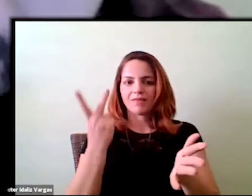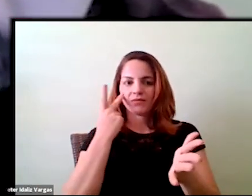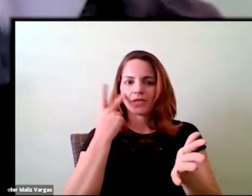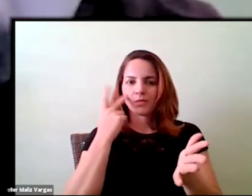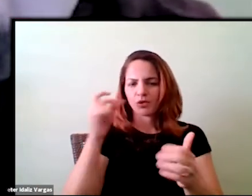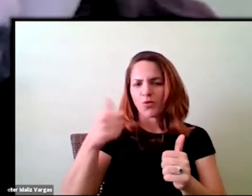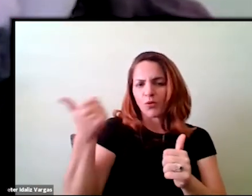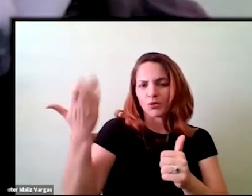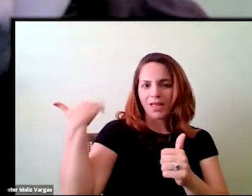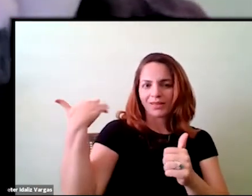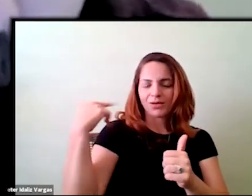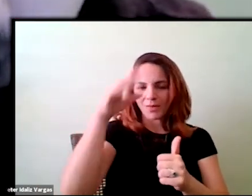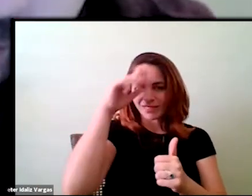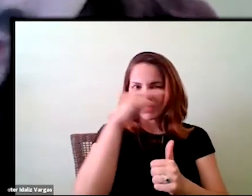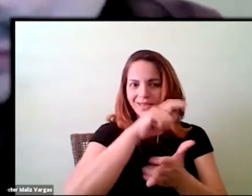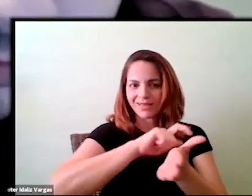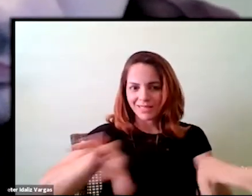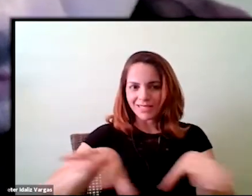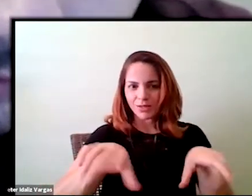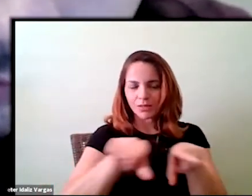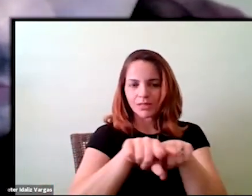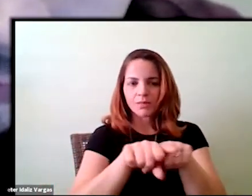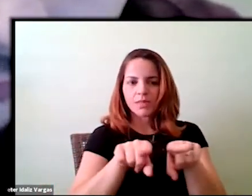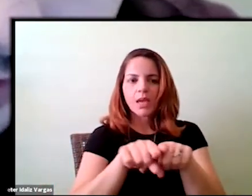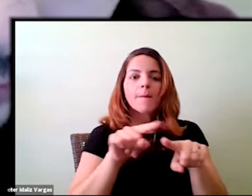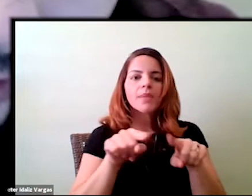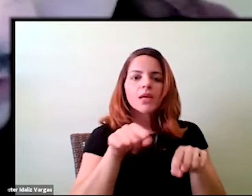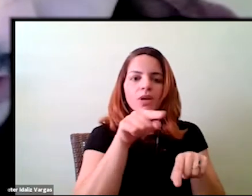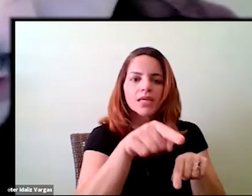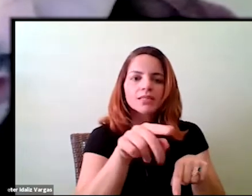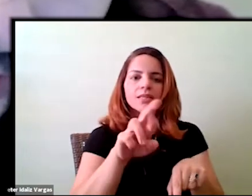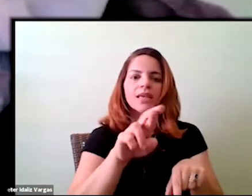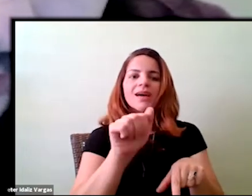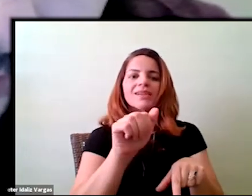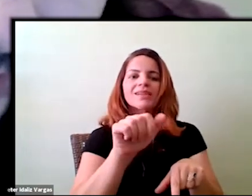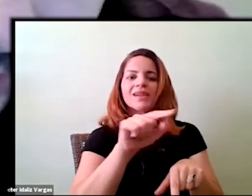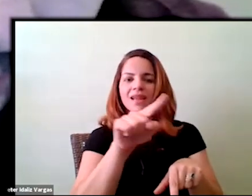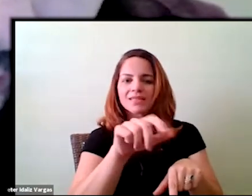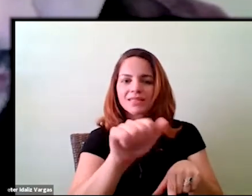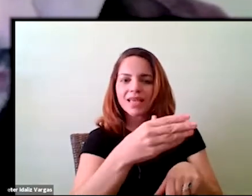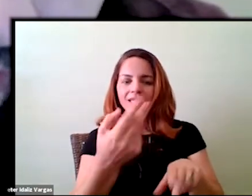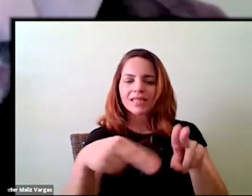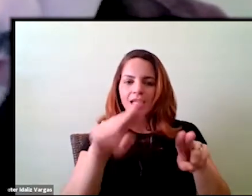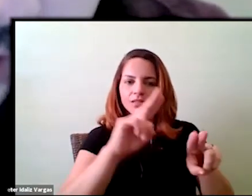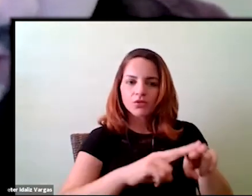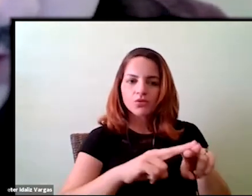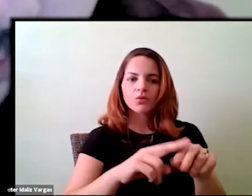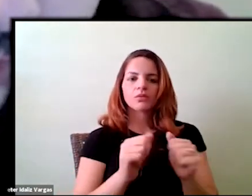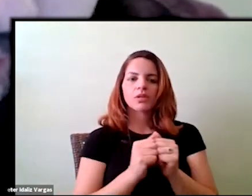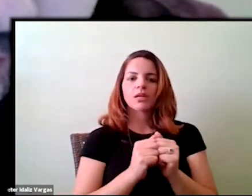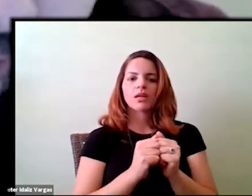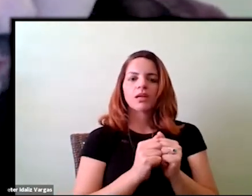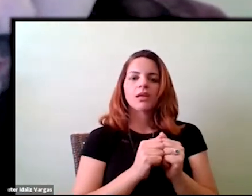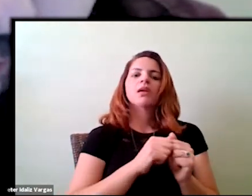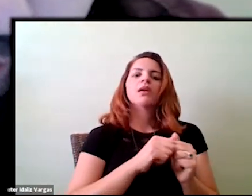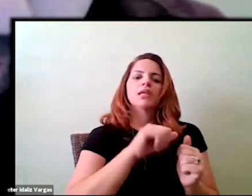So, Race and Nation in Puerto Rican Folklore, Franz Boas and John Alden Mason in Puerto Rico explores